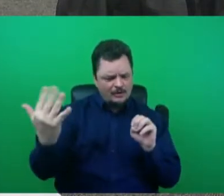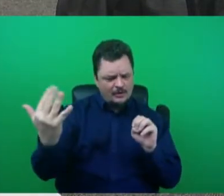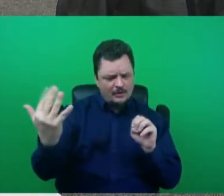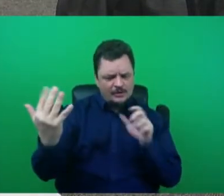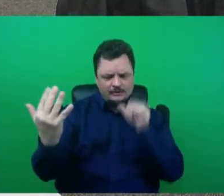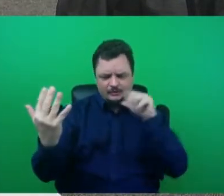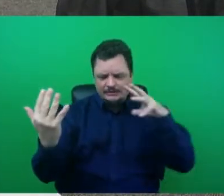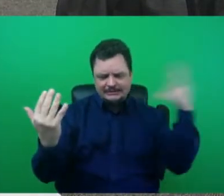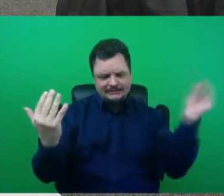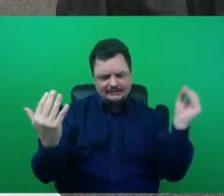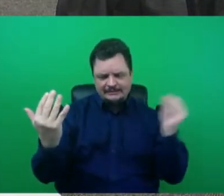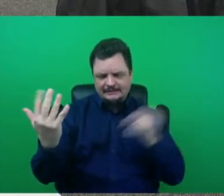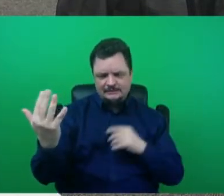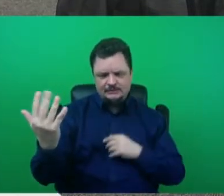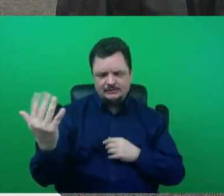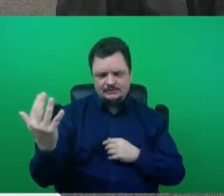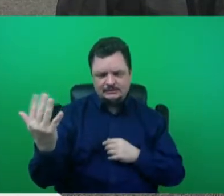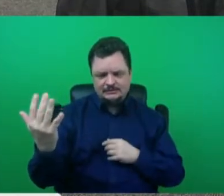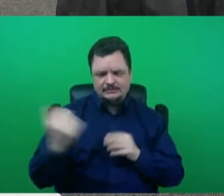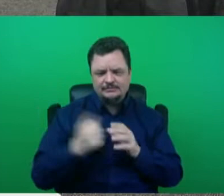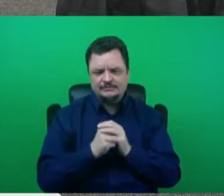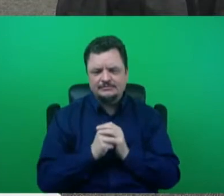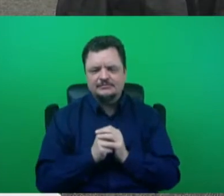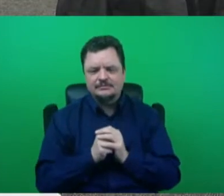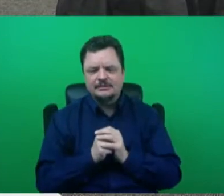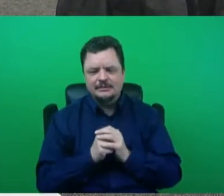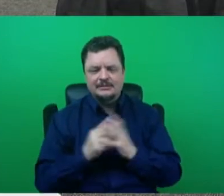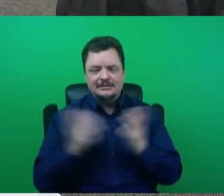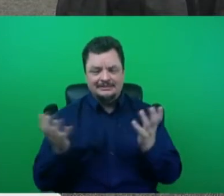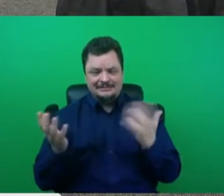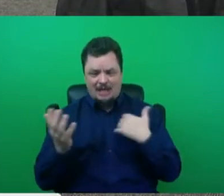I almost got out. You can't escape.